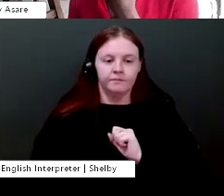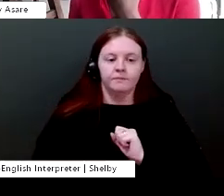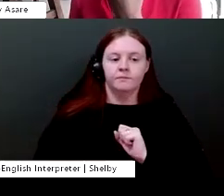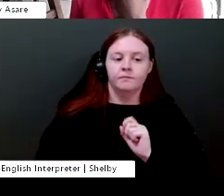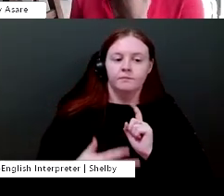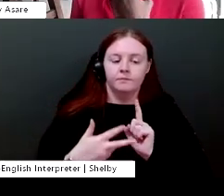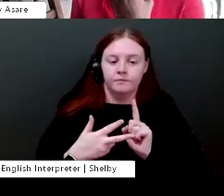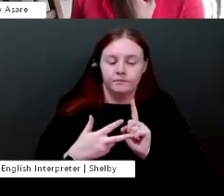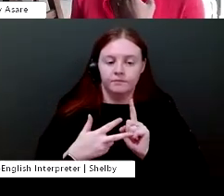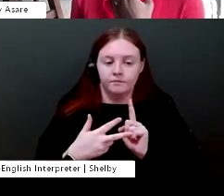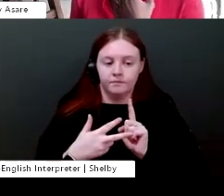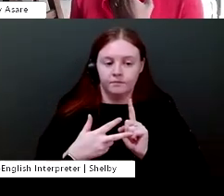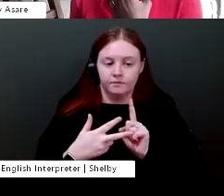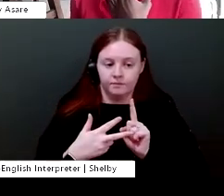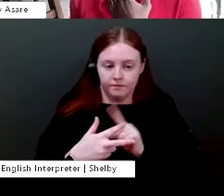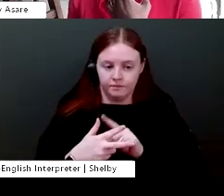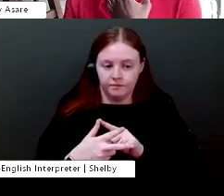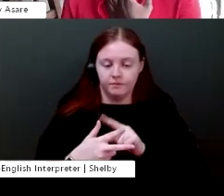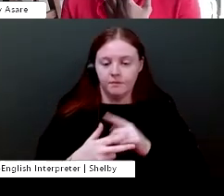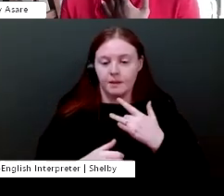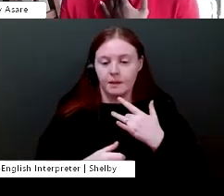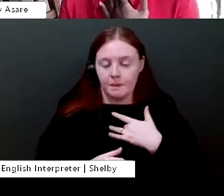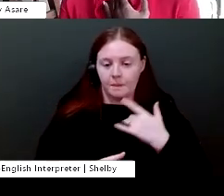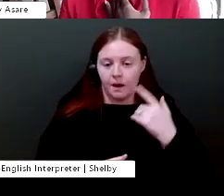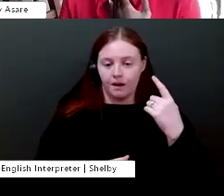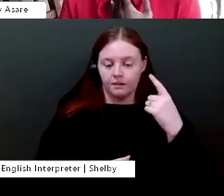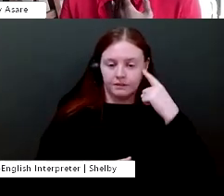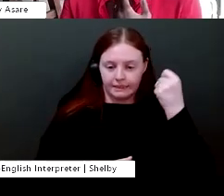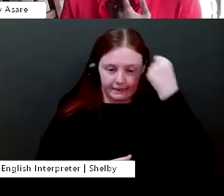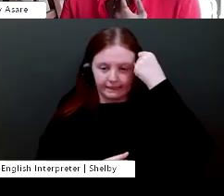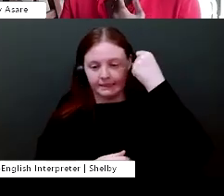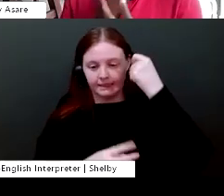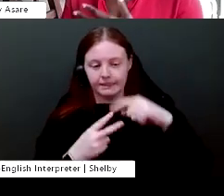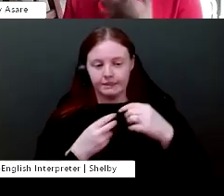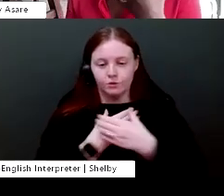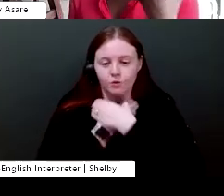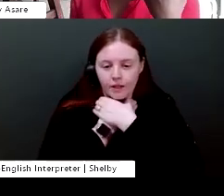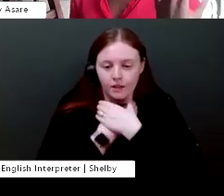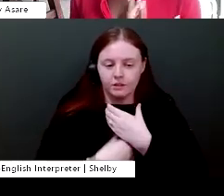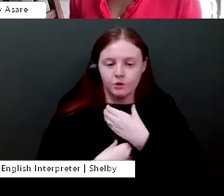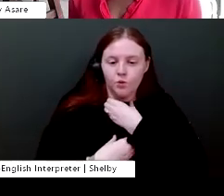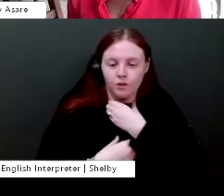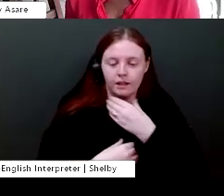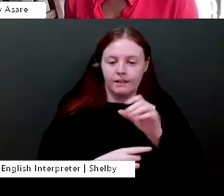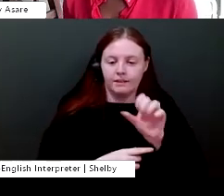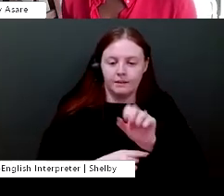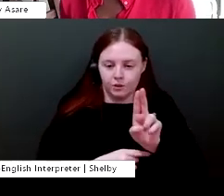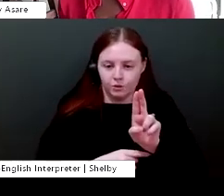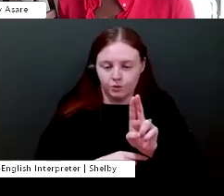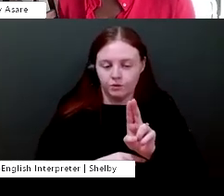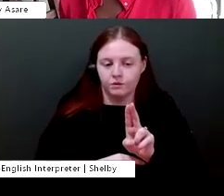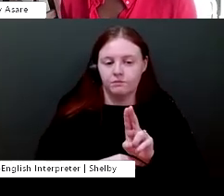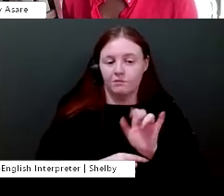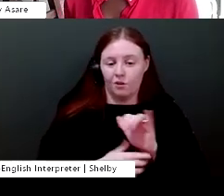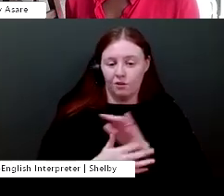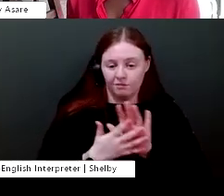many of that was through hits to the head, followed by strangulation, choking, and substance abuse. These have neurological impacts as